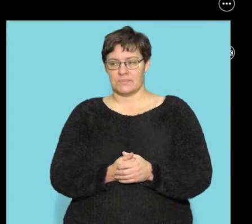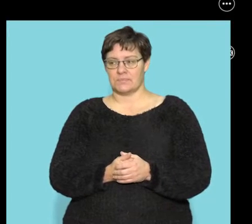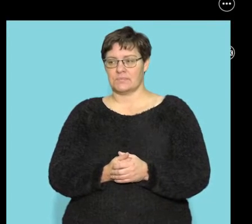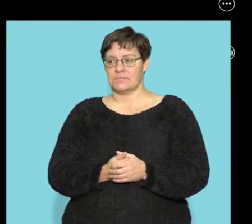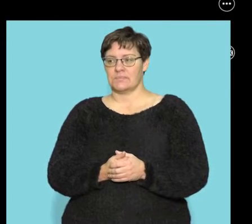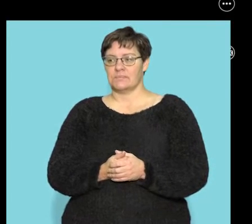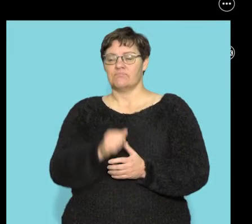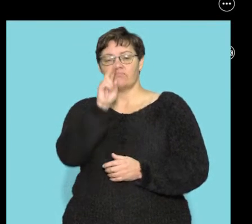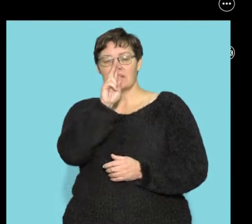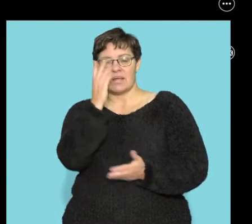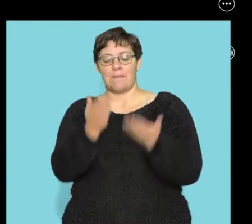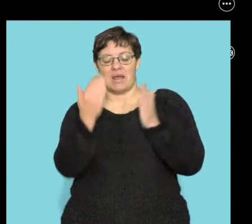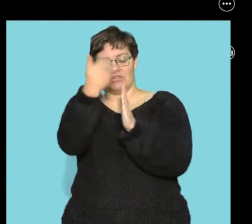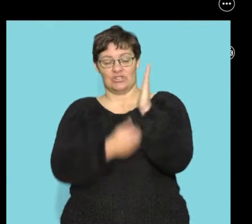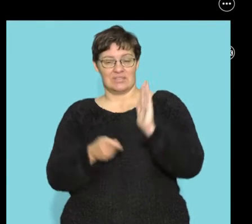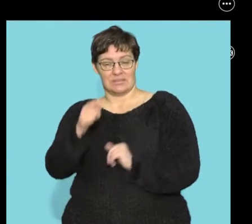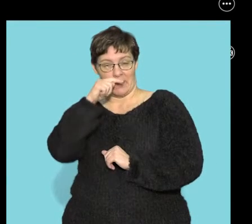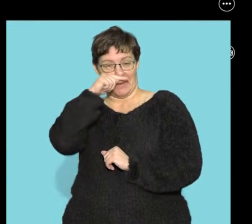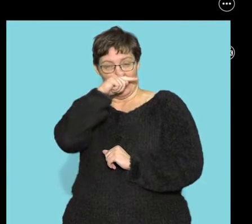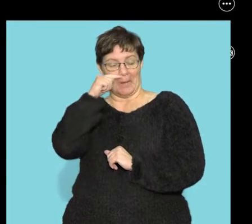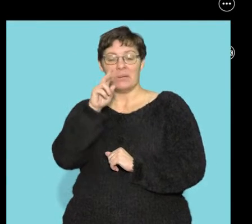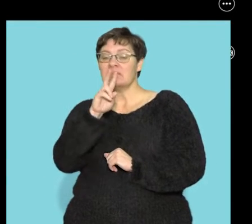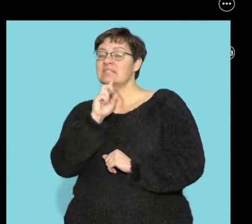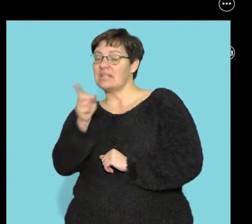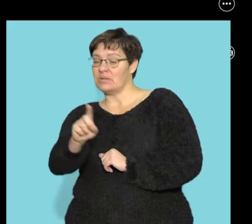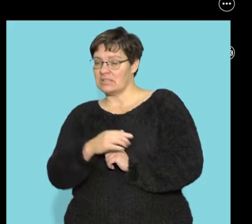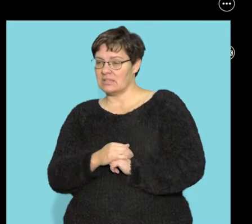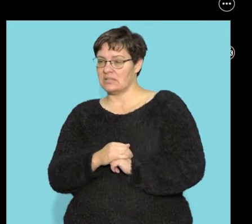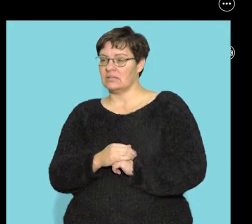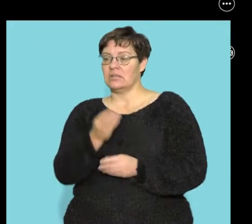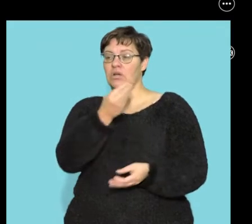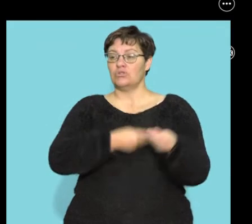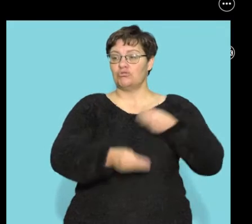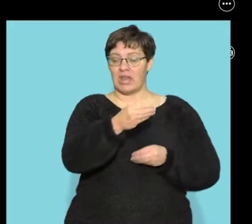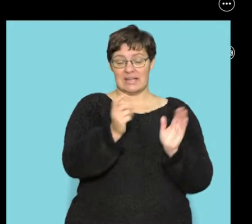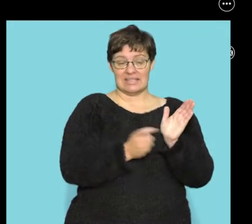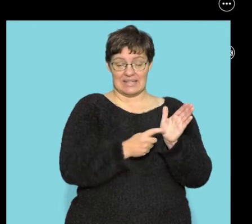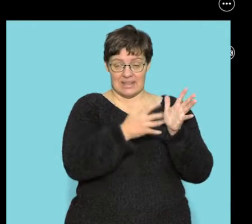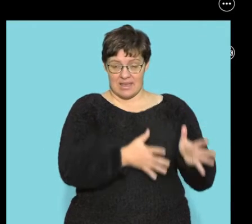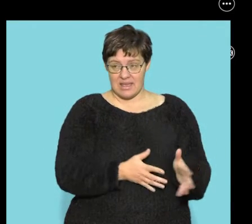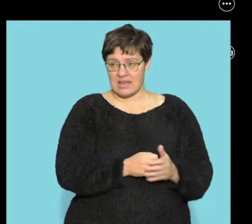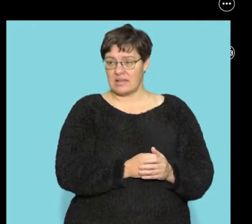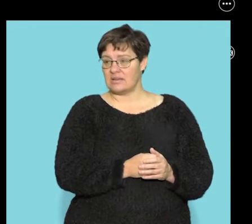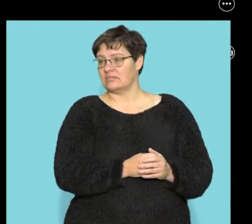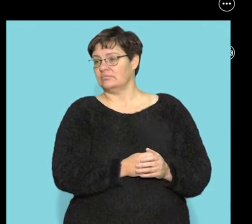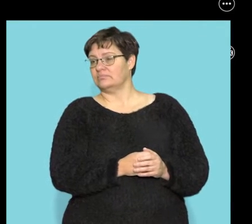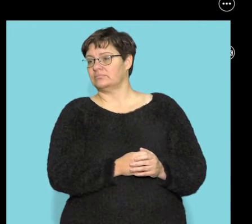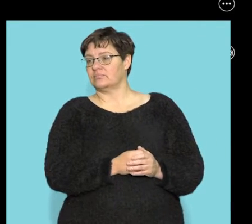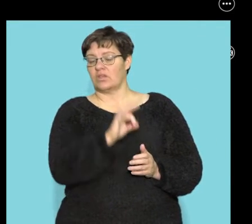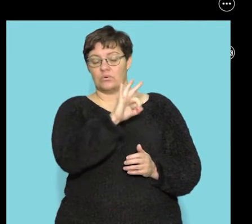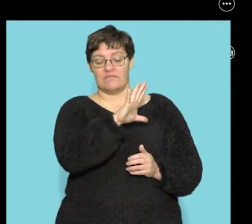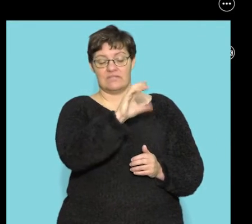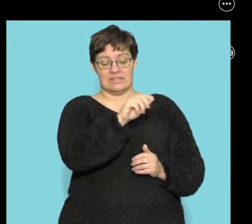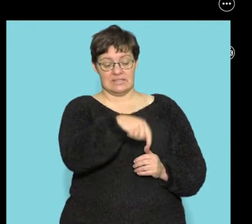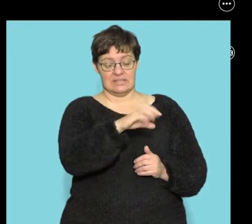we go. Now look at your balance sheet. Here we go. Remember what we said? There's my trade debtors, 350 minus the